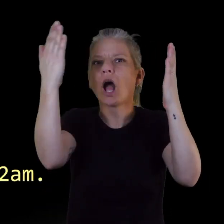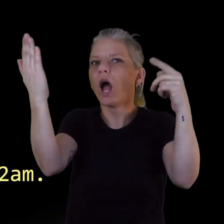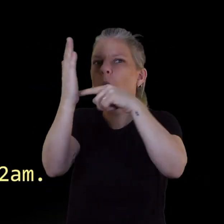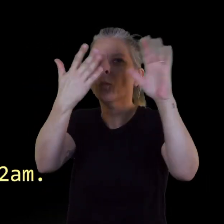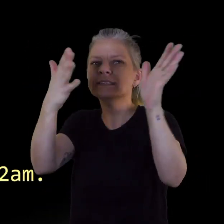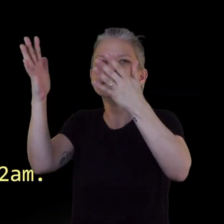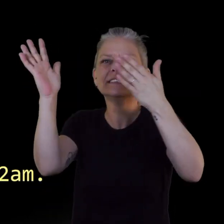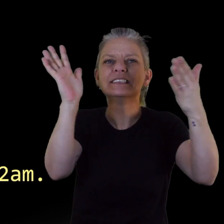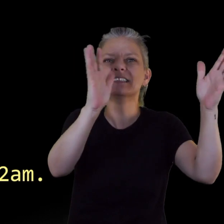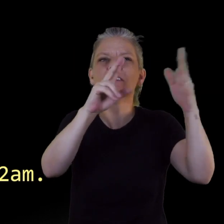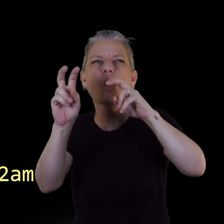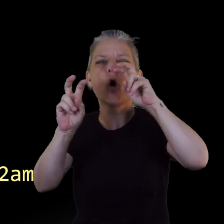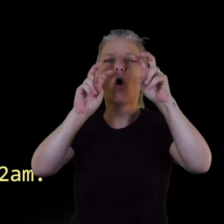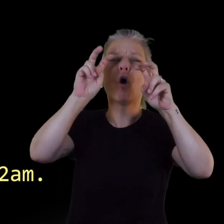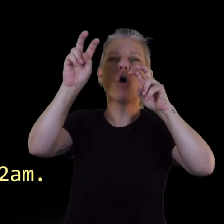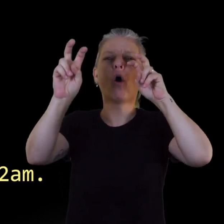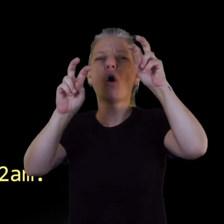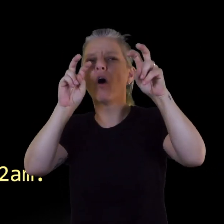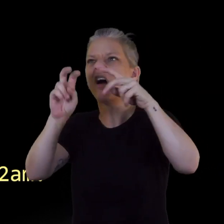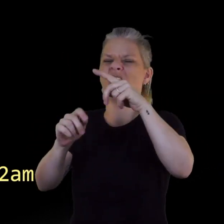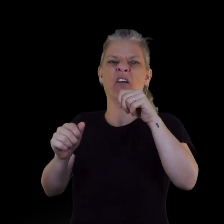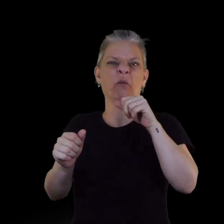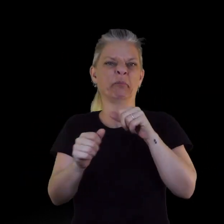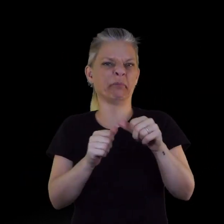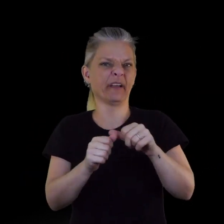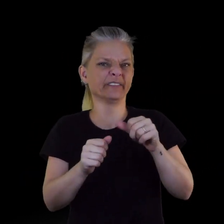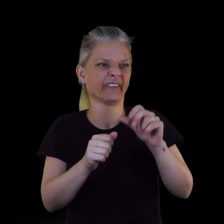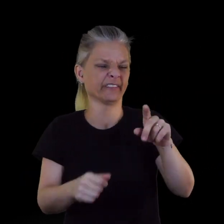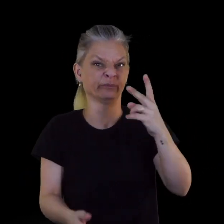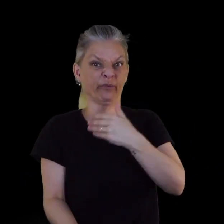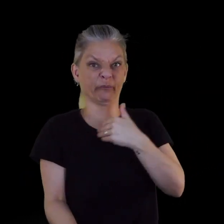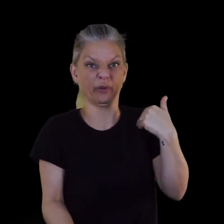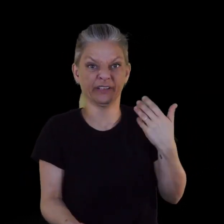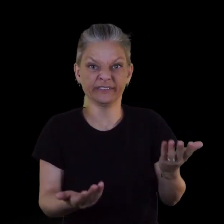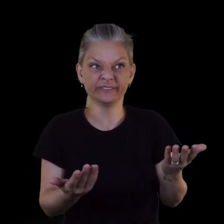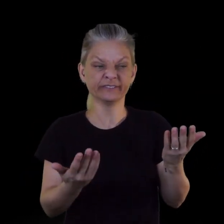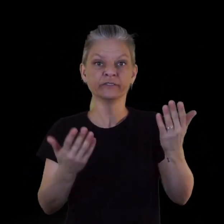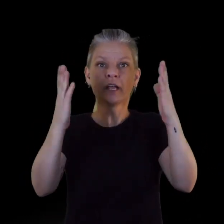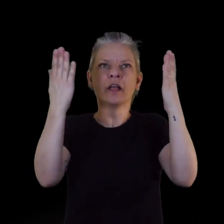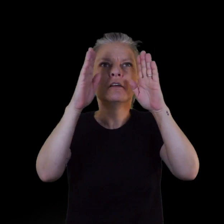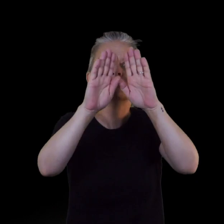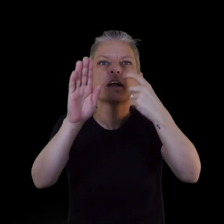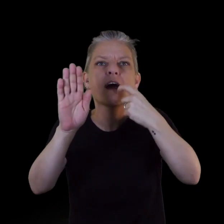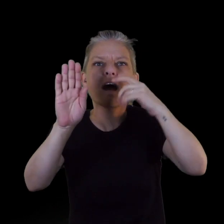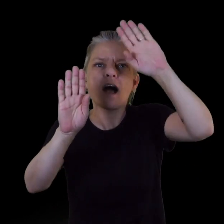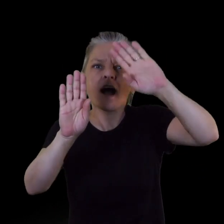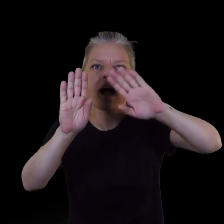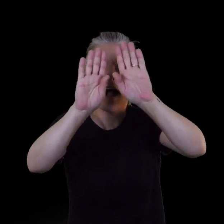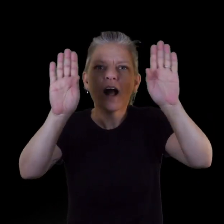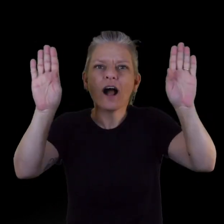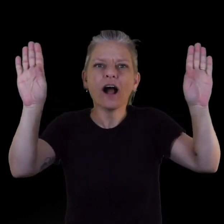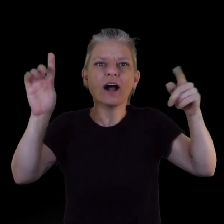suggests something better to be doing at 2 a.m. Close the glass, animal poised